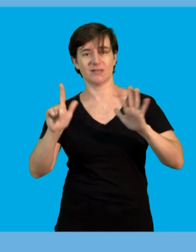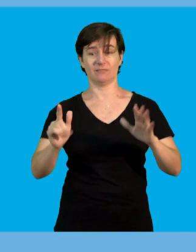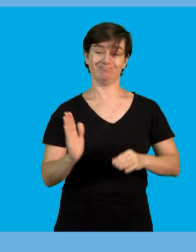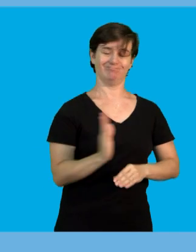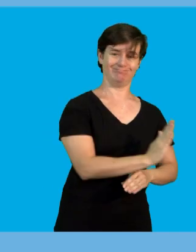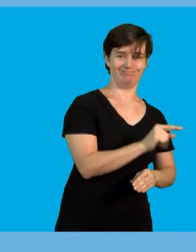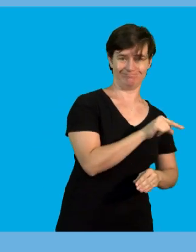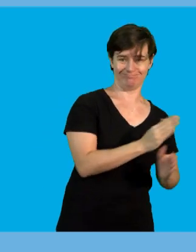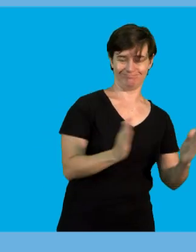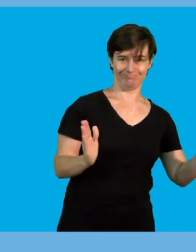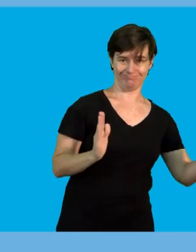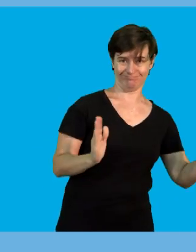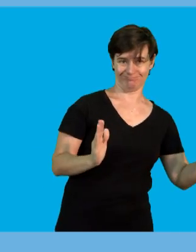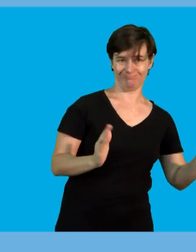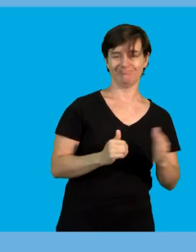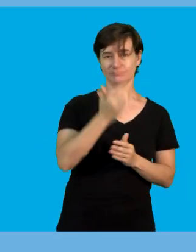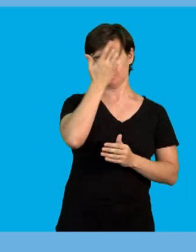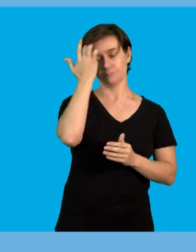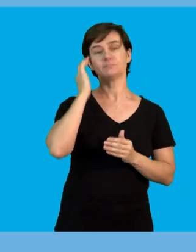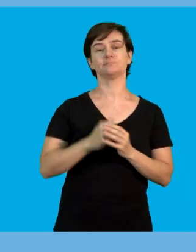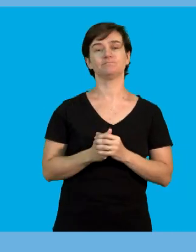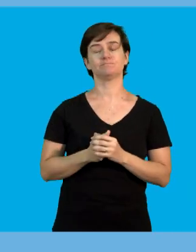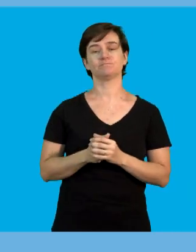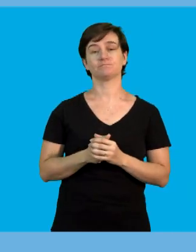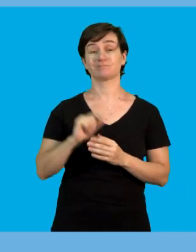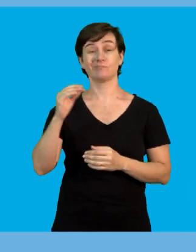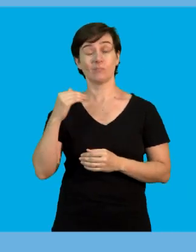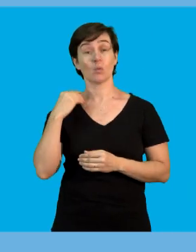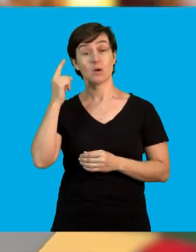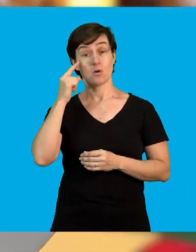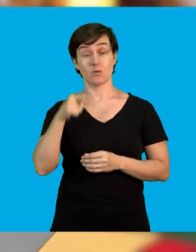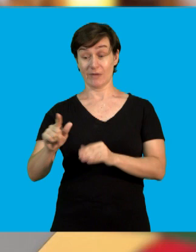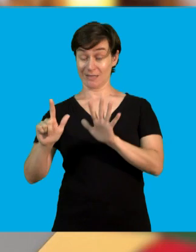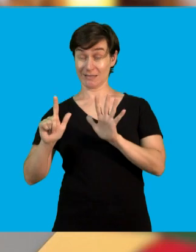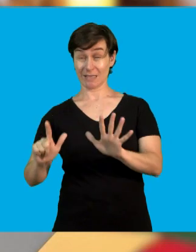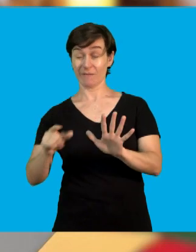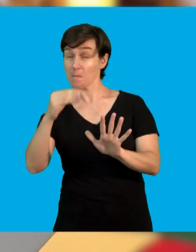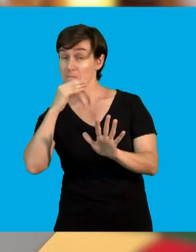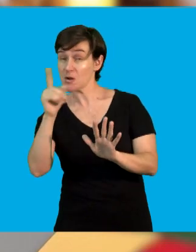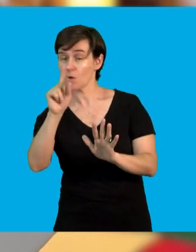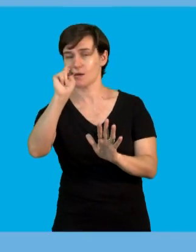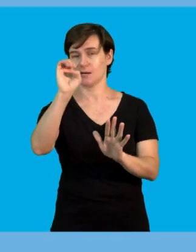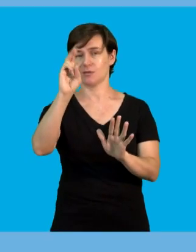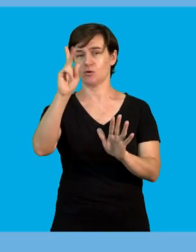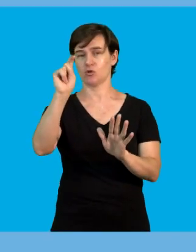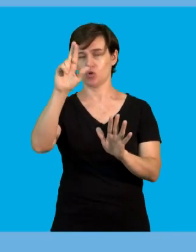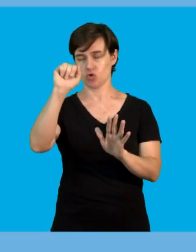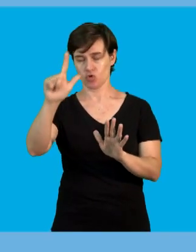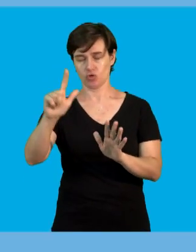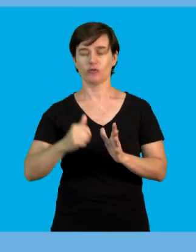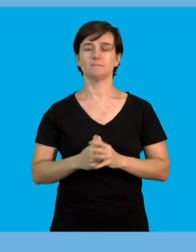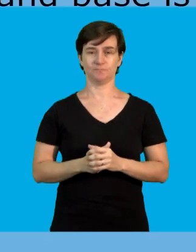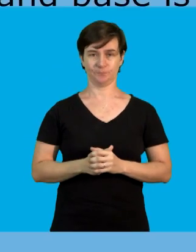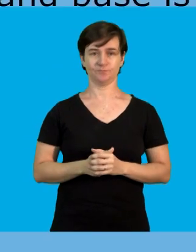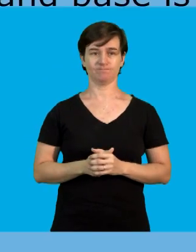then acids have a pH that is lower than 7. And we know that at 7, the substance must be neutral.